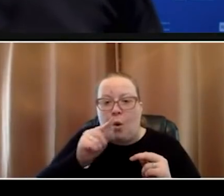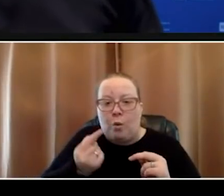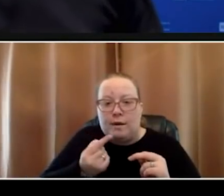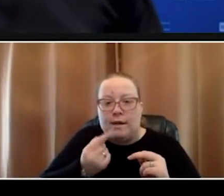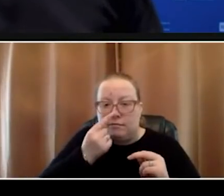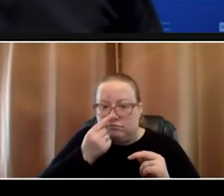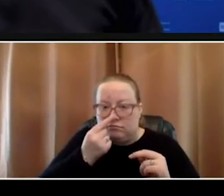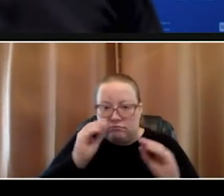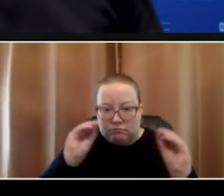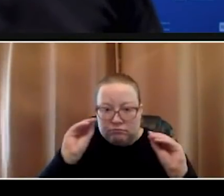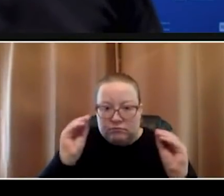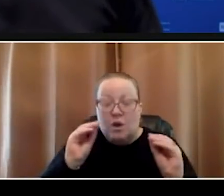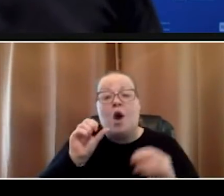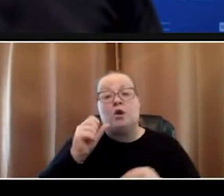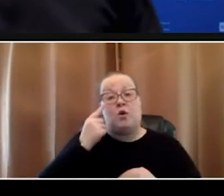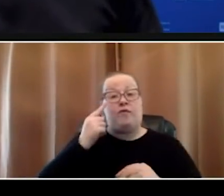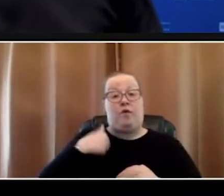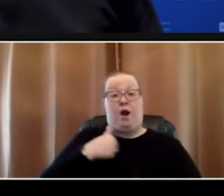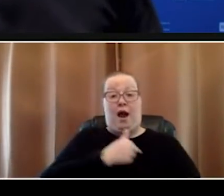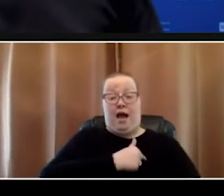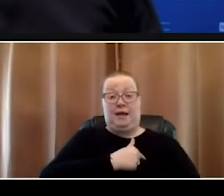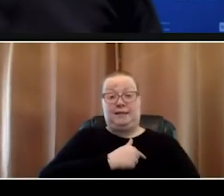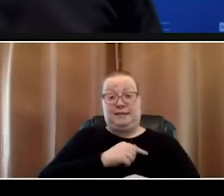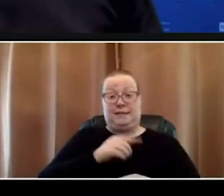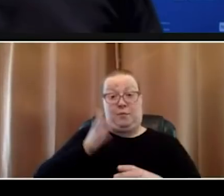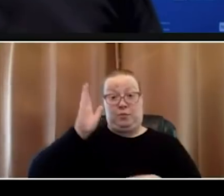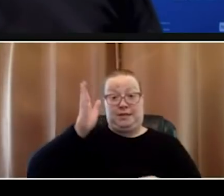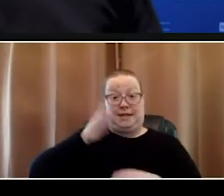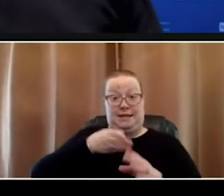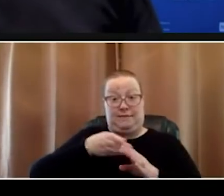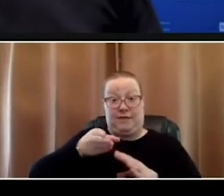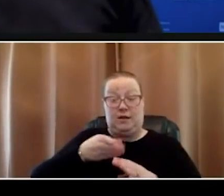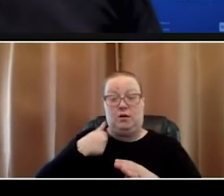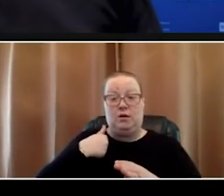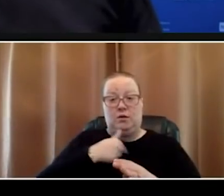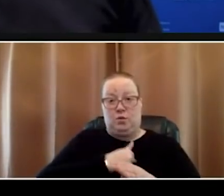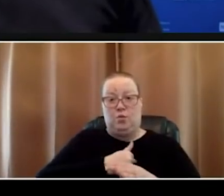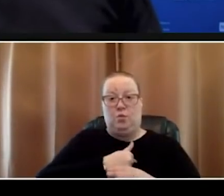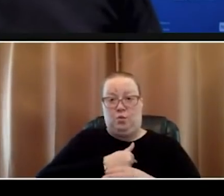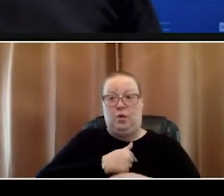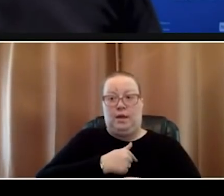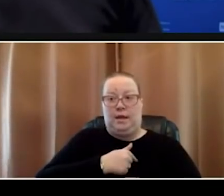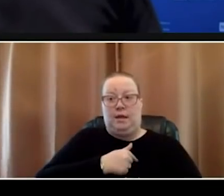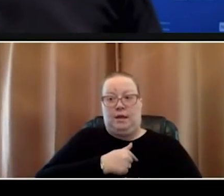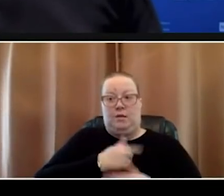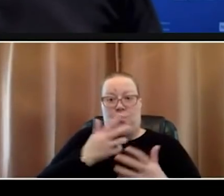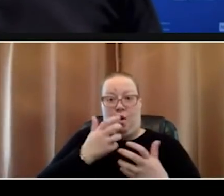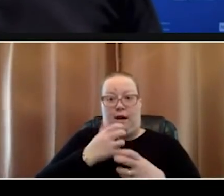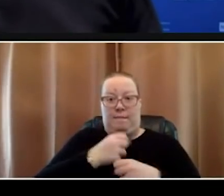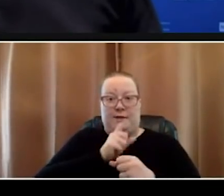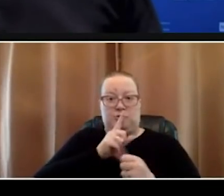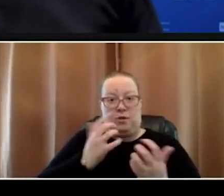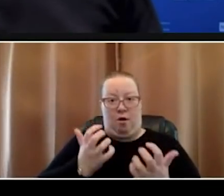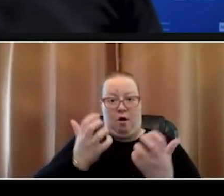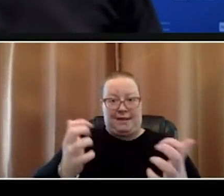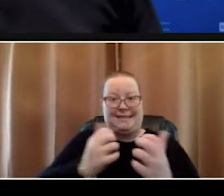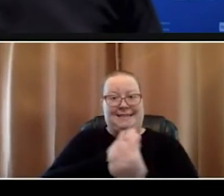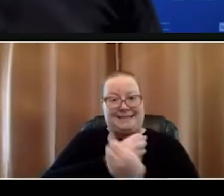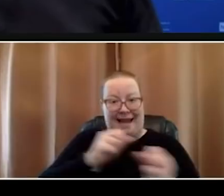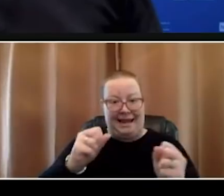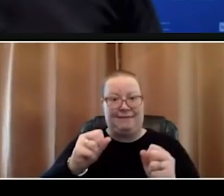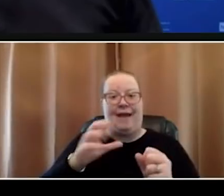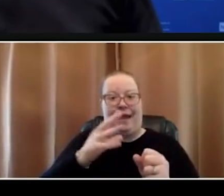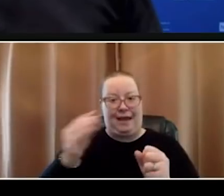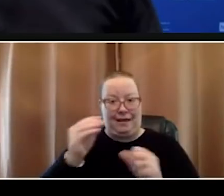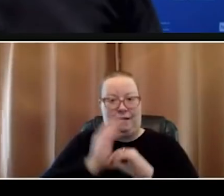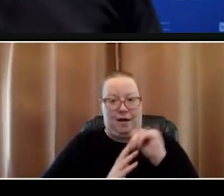presenting field, it does have implications for really having an audience be not only safe, but comfortable as well and welcomed in the space. So that's